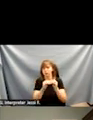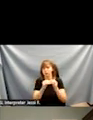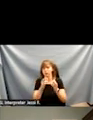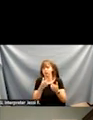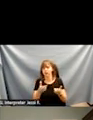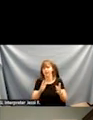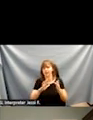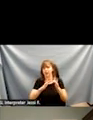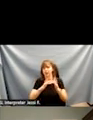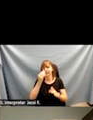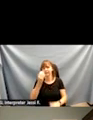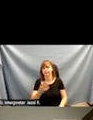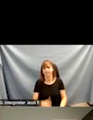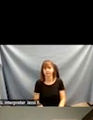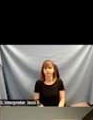our website as well.